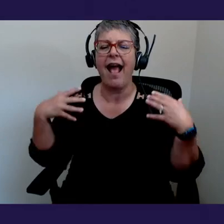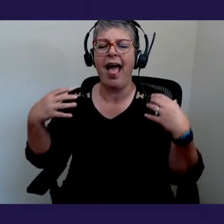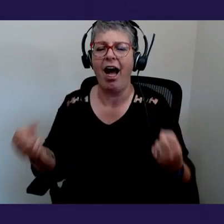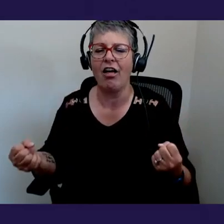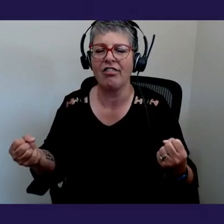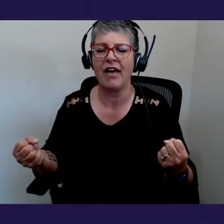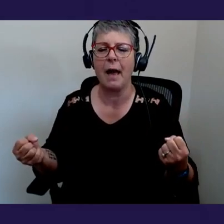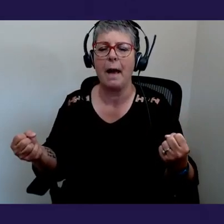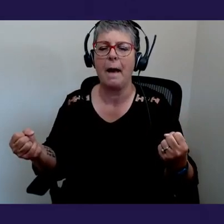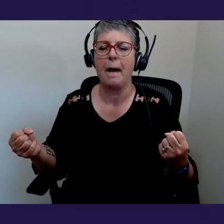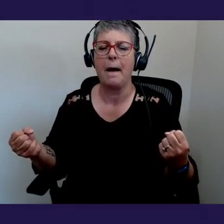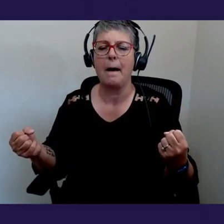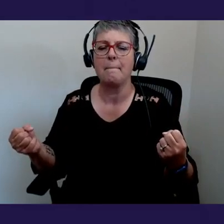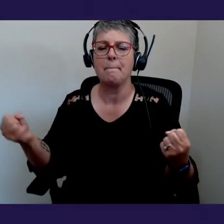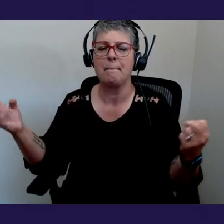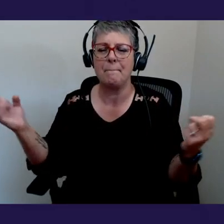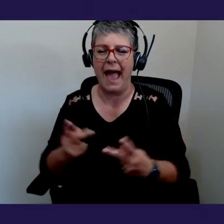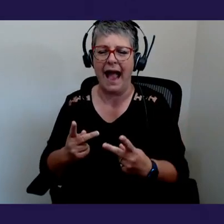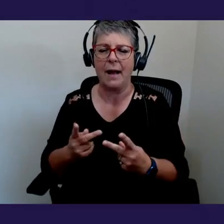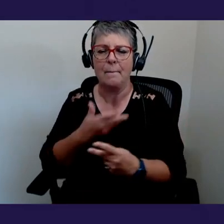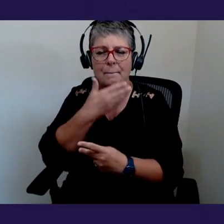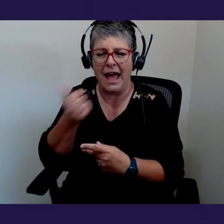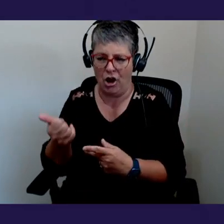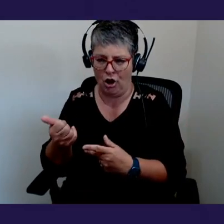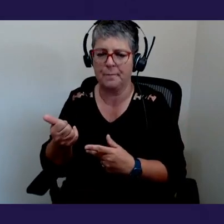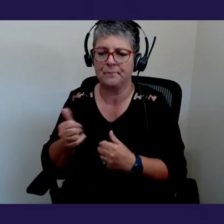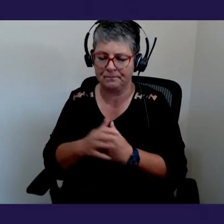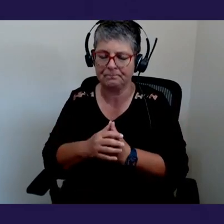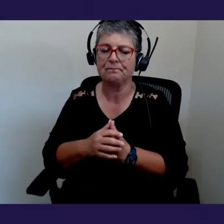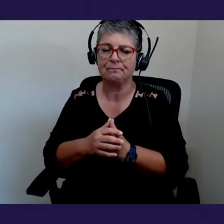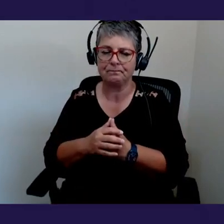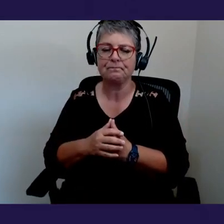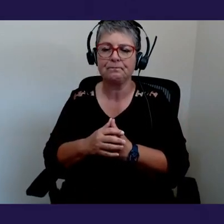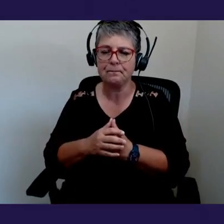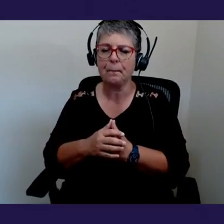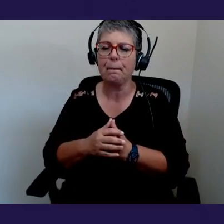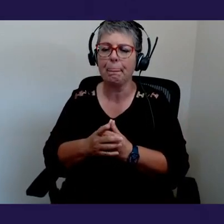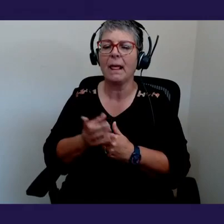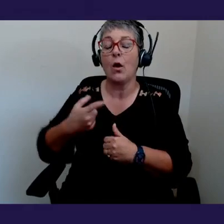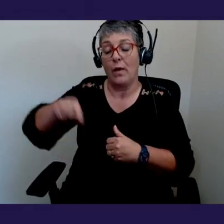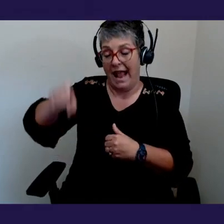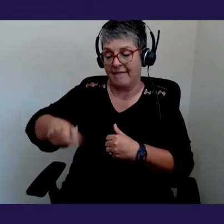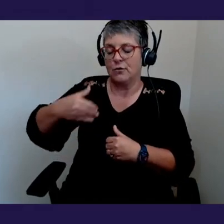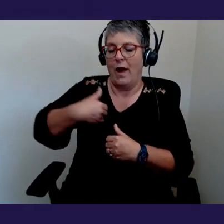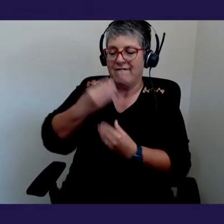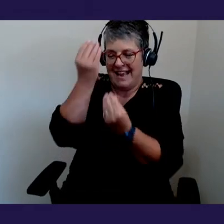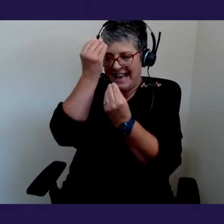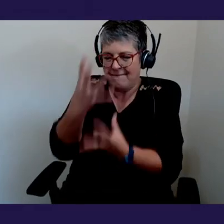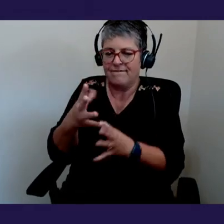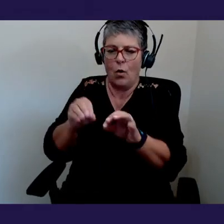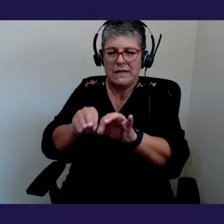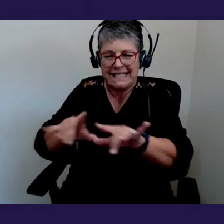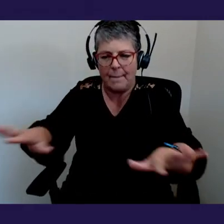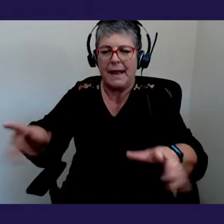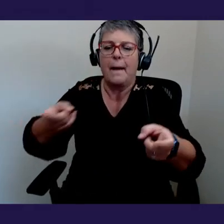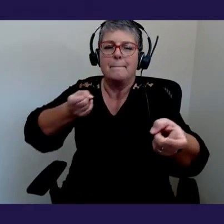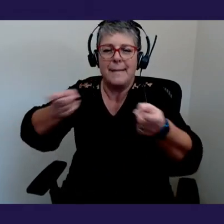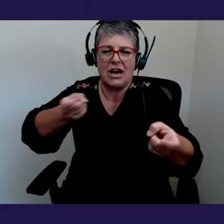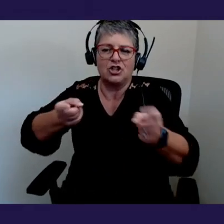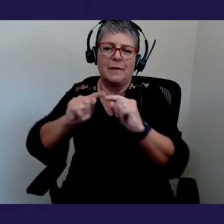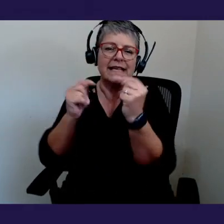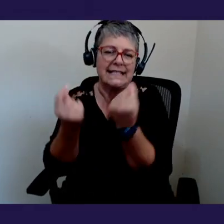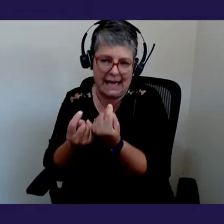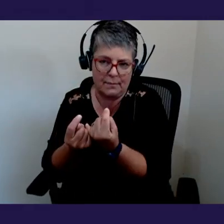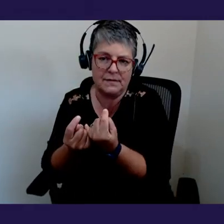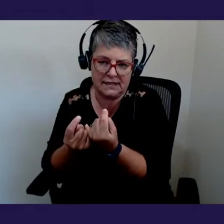building infodemic management teams, despite whatever they're calling them. This is going to be part of the bread and butter of what